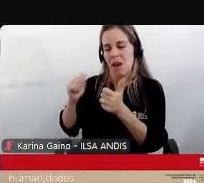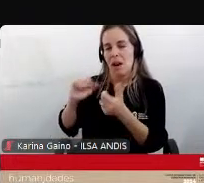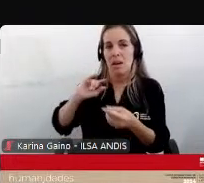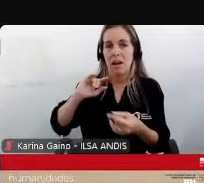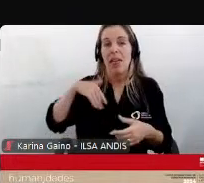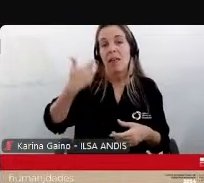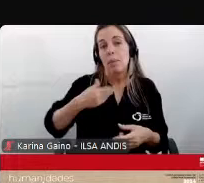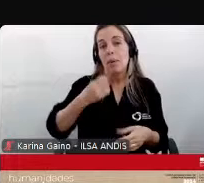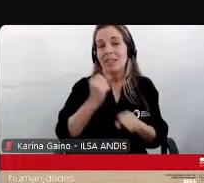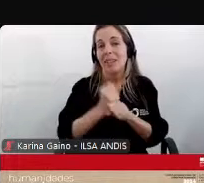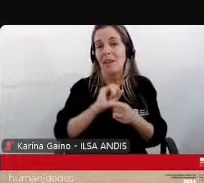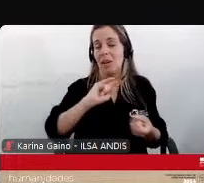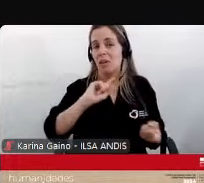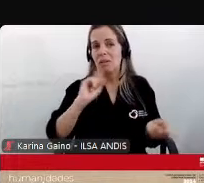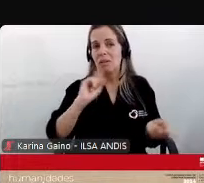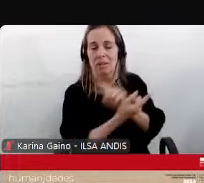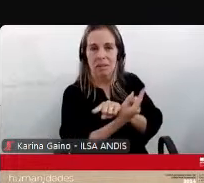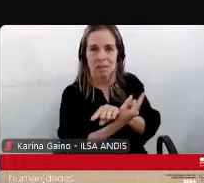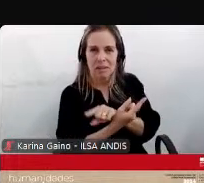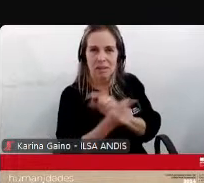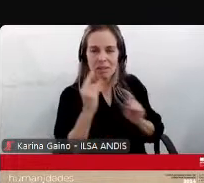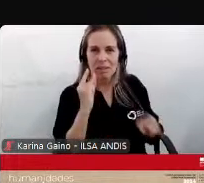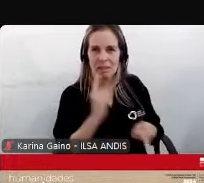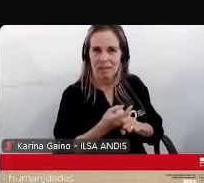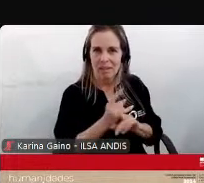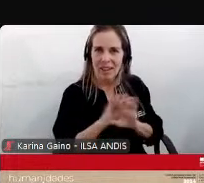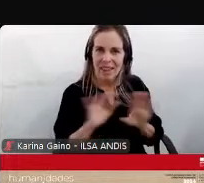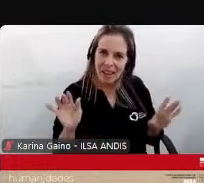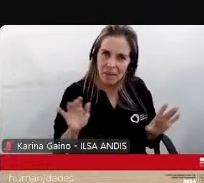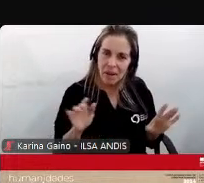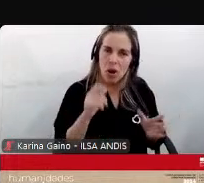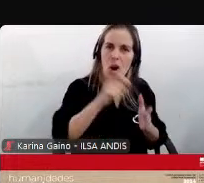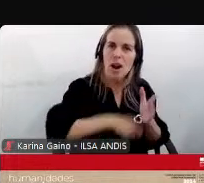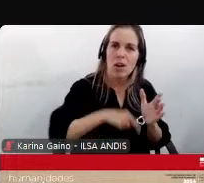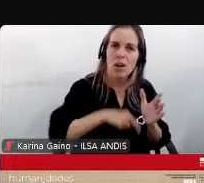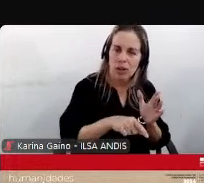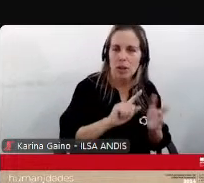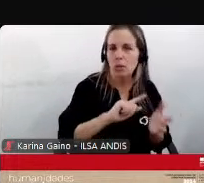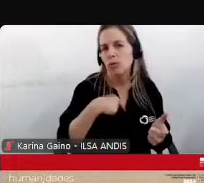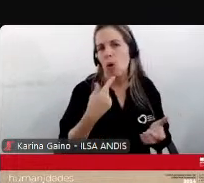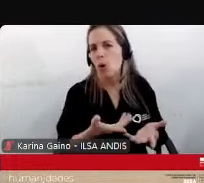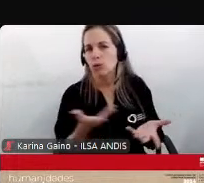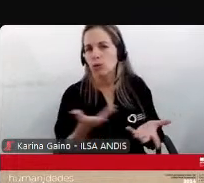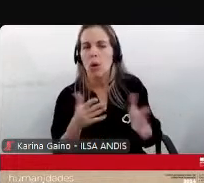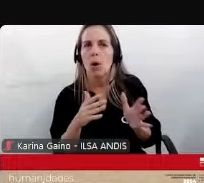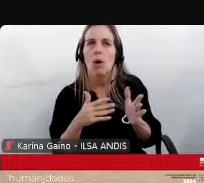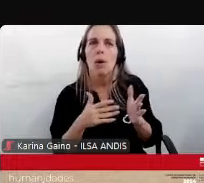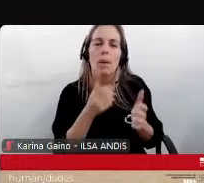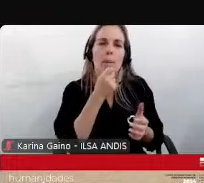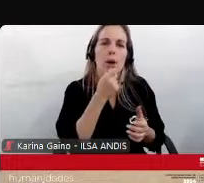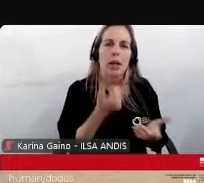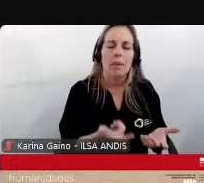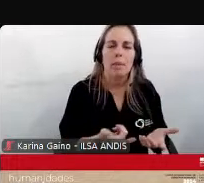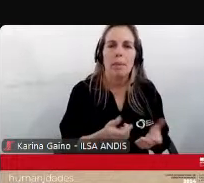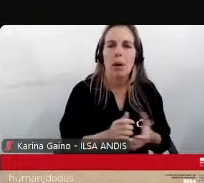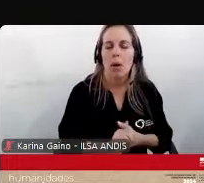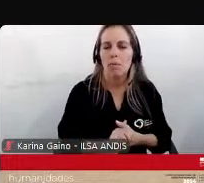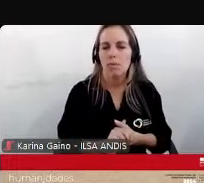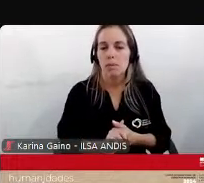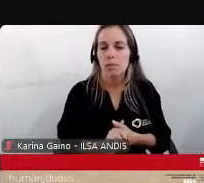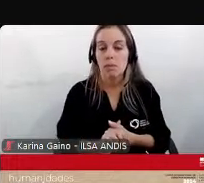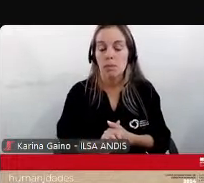So in many cases, it has to do with the use of third-party recruiters, with labor brokers.